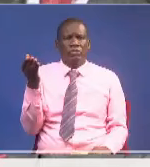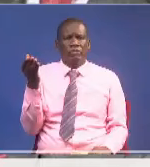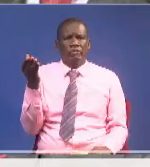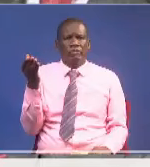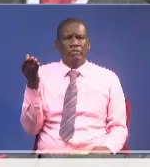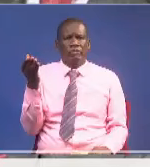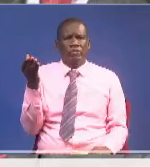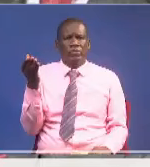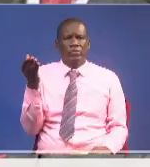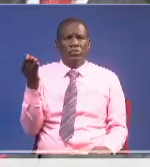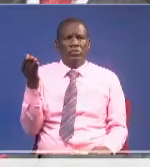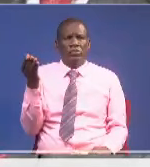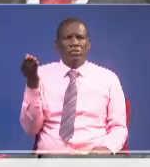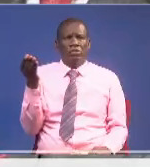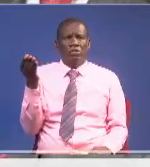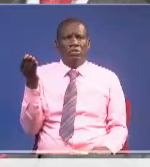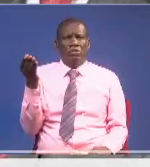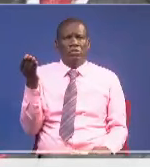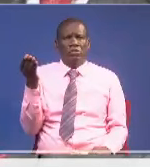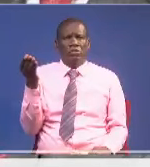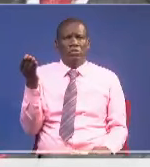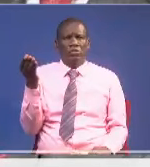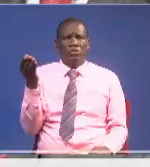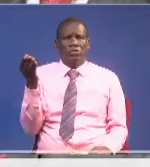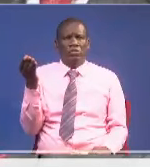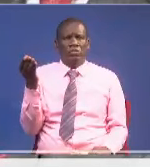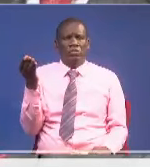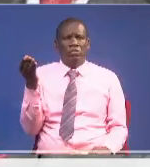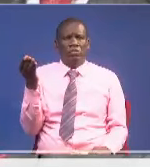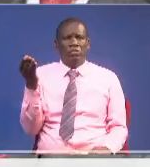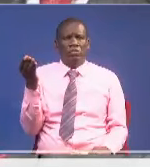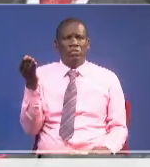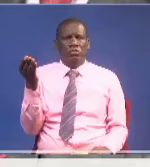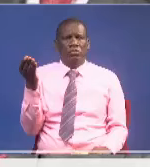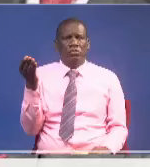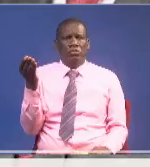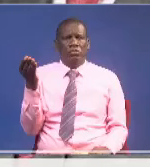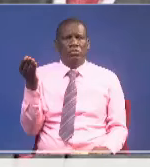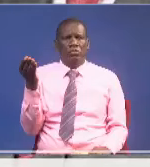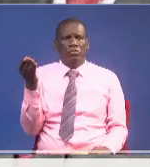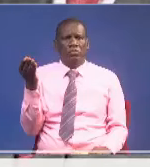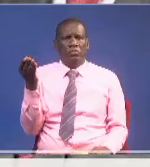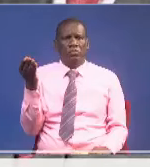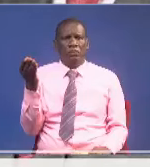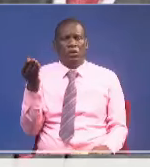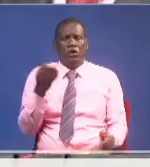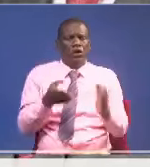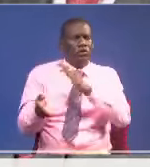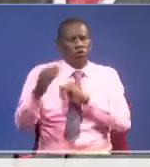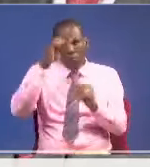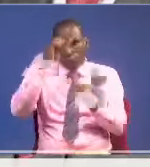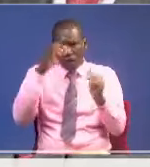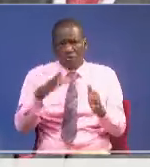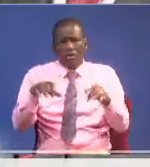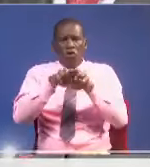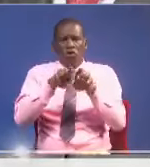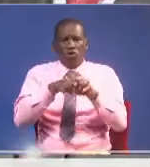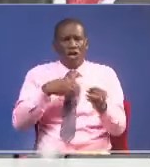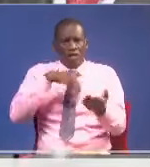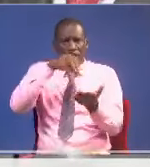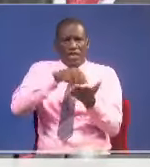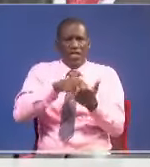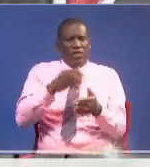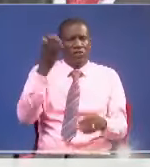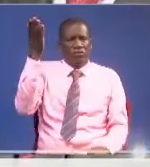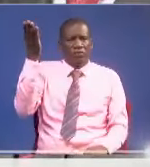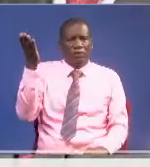43(3) as read with Section 48(1) of the Anti-Corruption and Economic Crimes Act. The former governor was also charged with